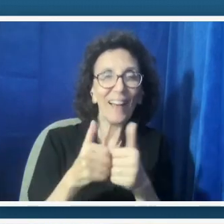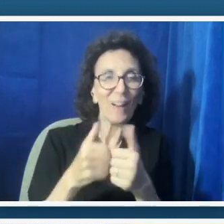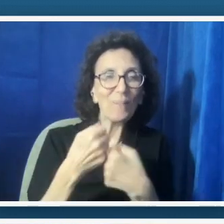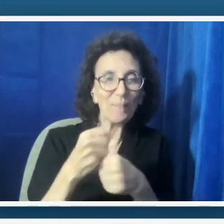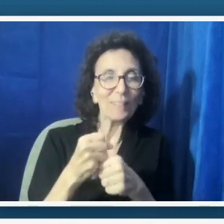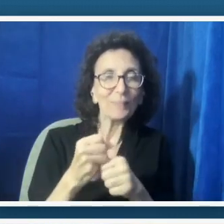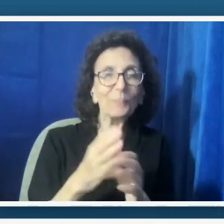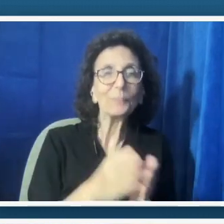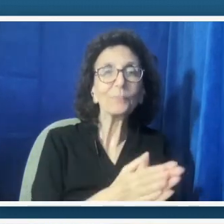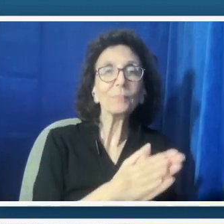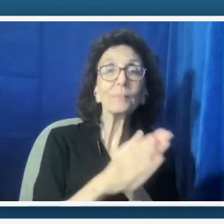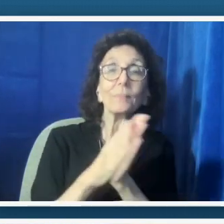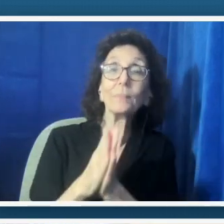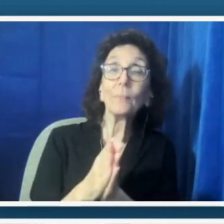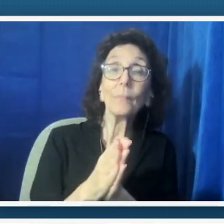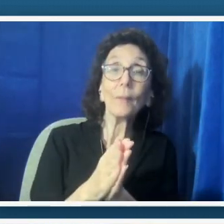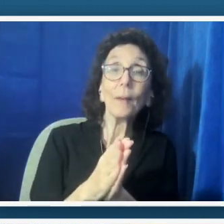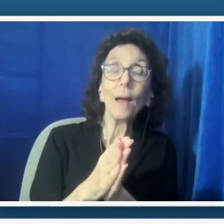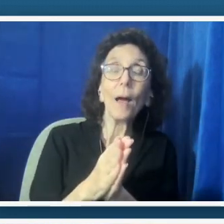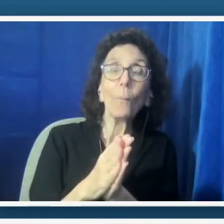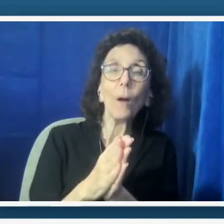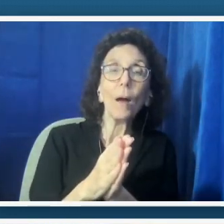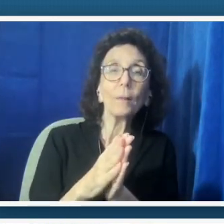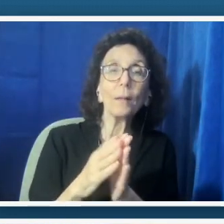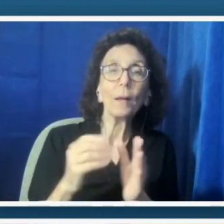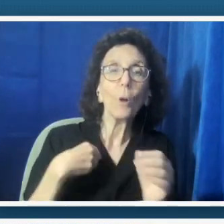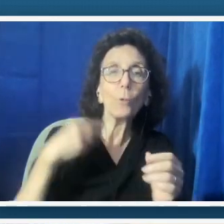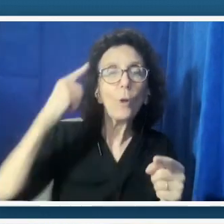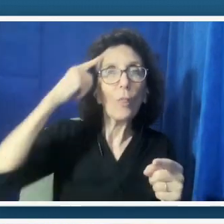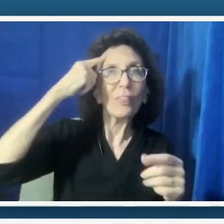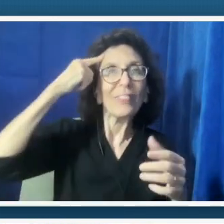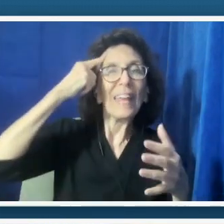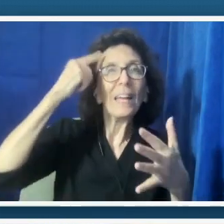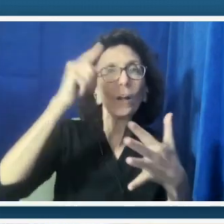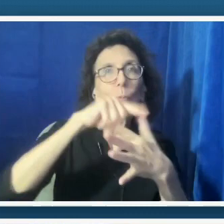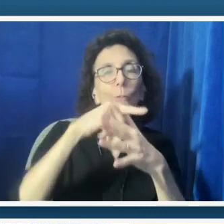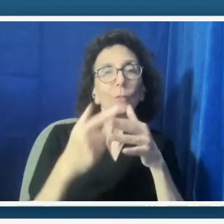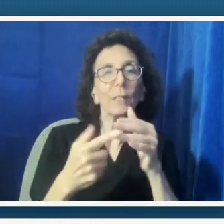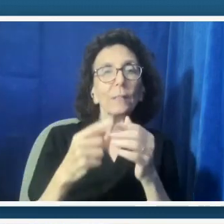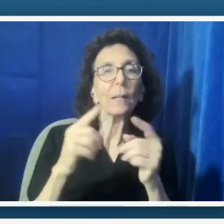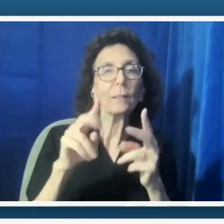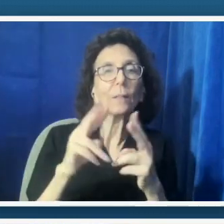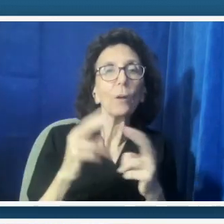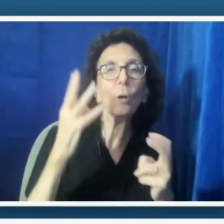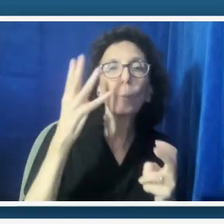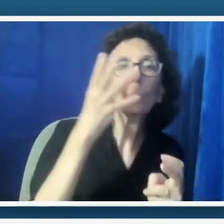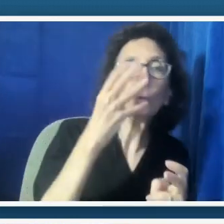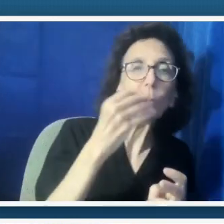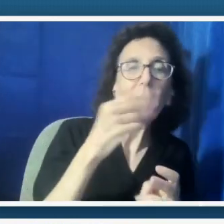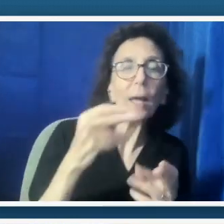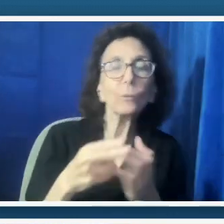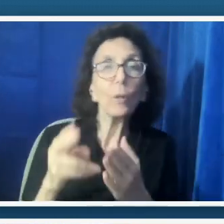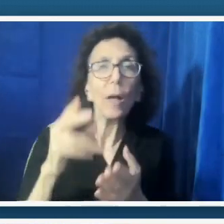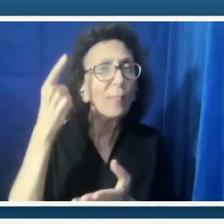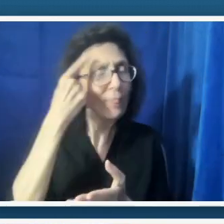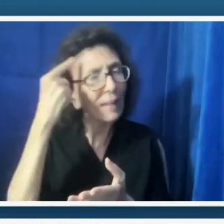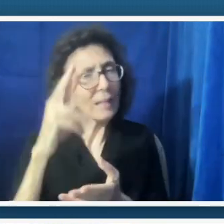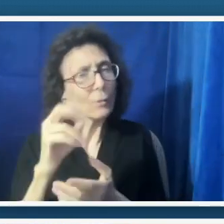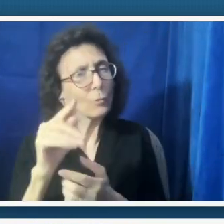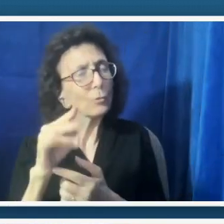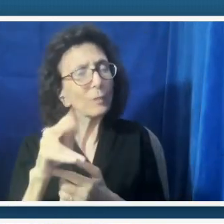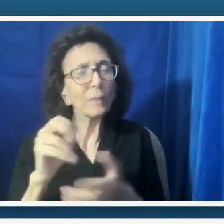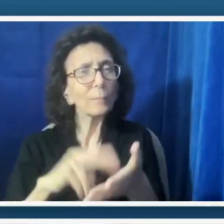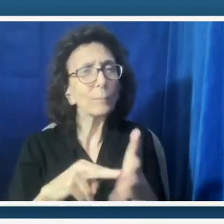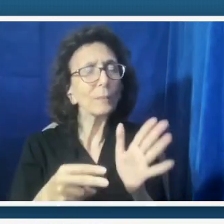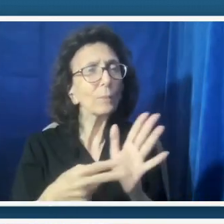I want to work with you through a thinking routine called Beauty and Truth. For anyone unfamiliar with thinking routines, these are educational frameworks to use in